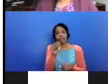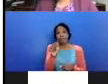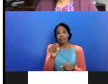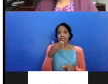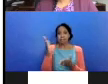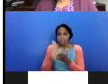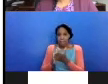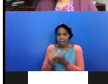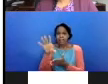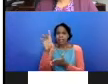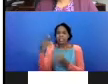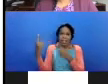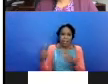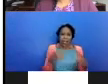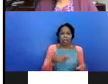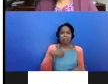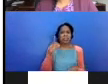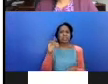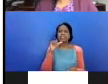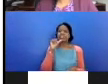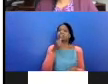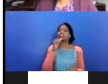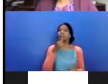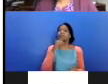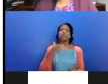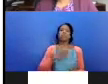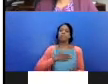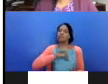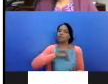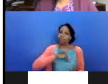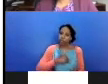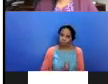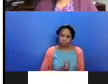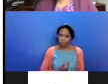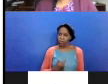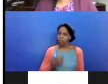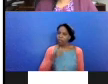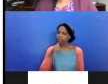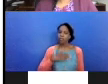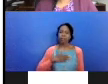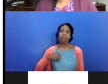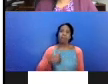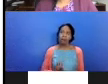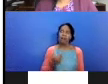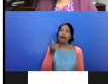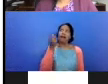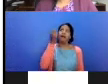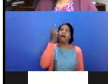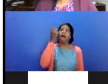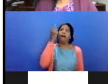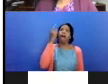abused that's the issue, it's the meaning that's made of it in terms of identity, that's part of what's being performed.